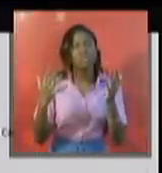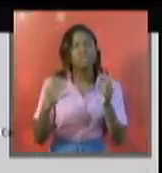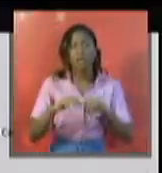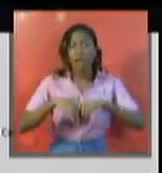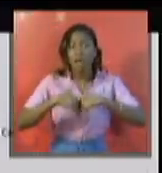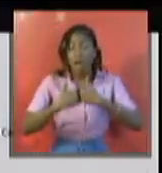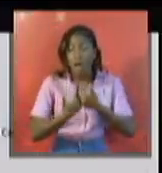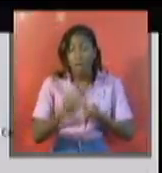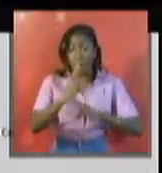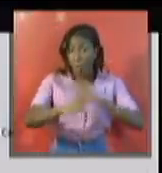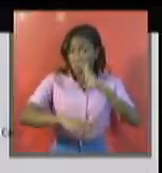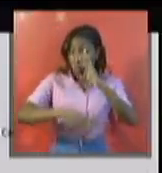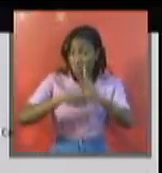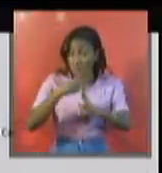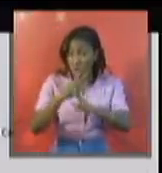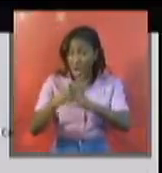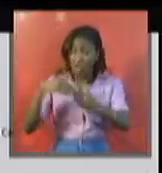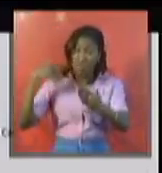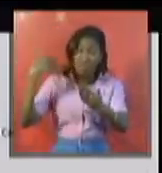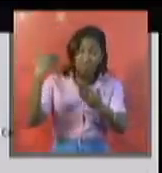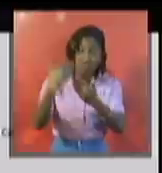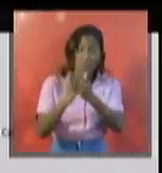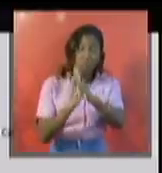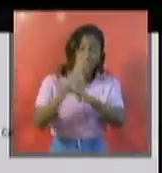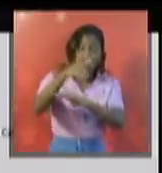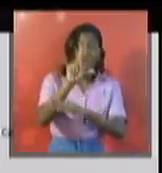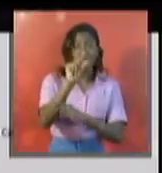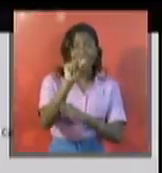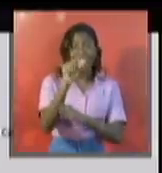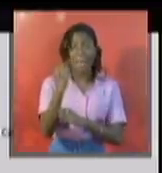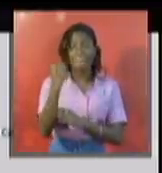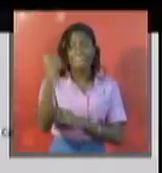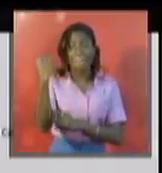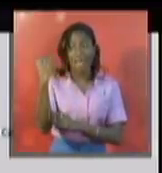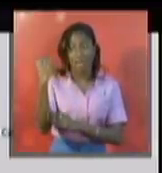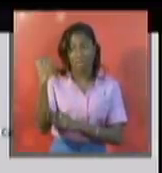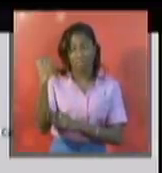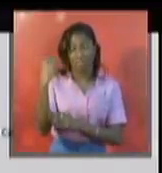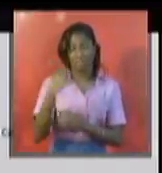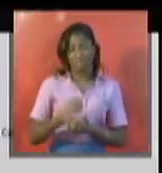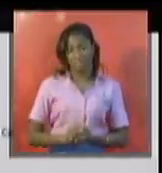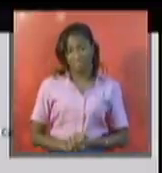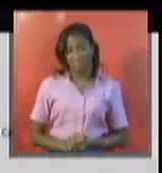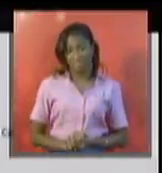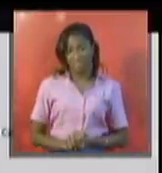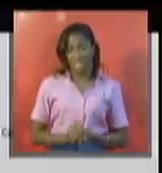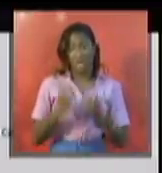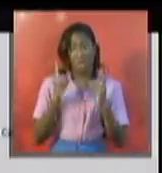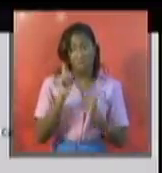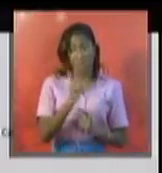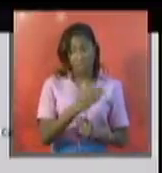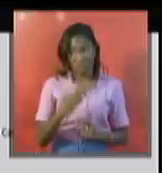reached its 20 millionth case. What may not be very clear is on